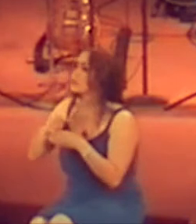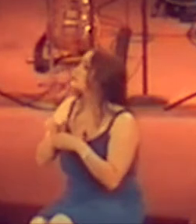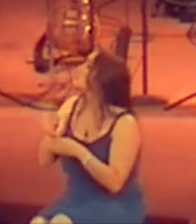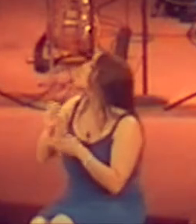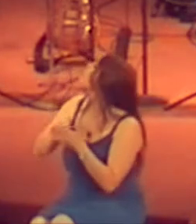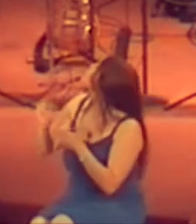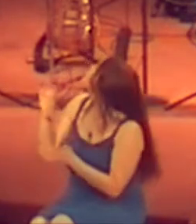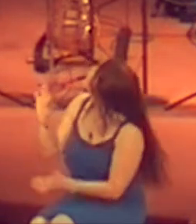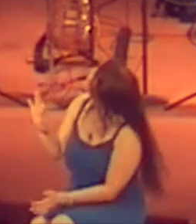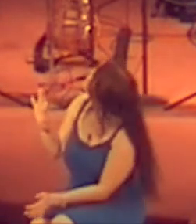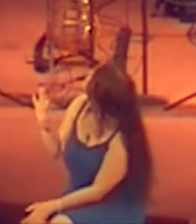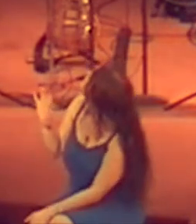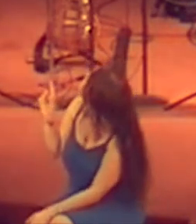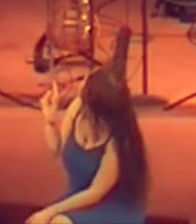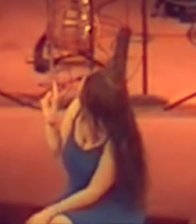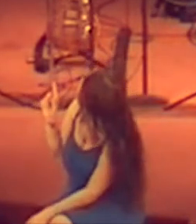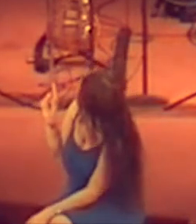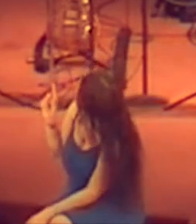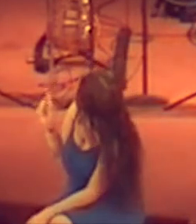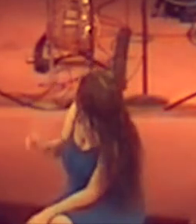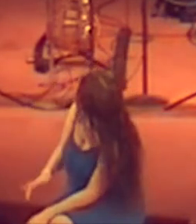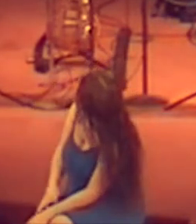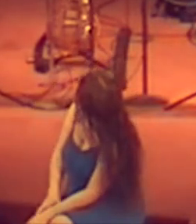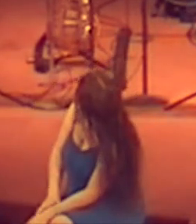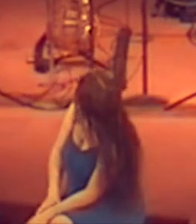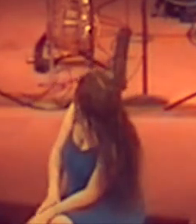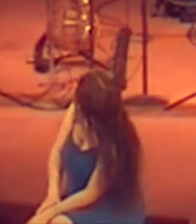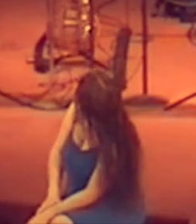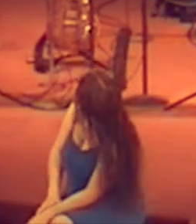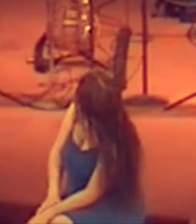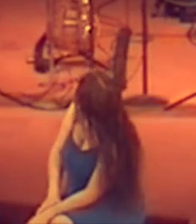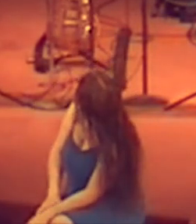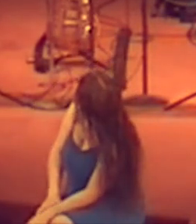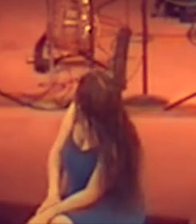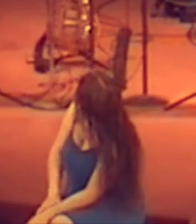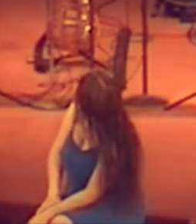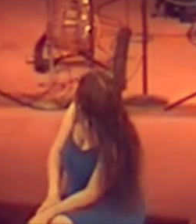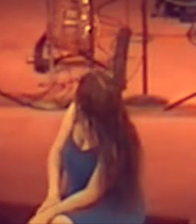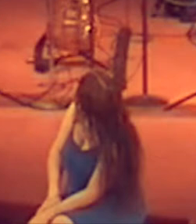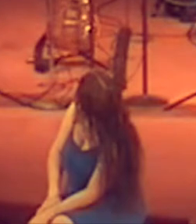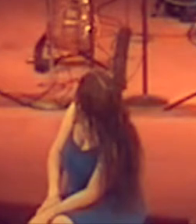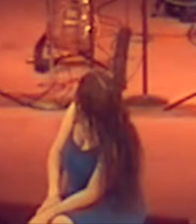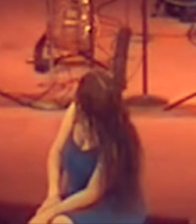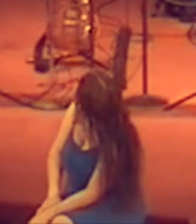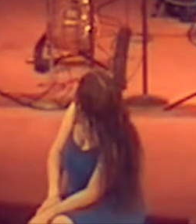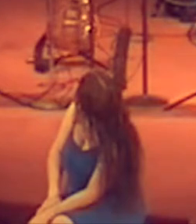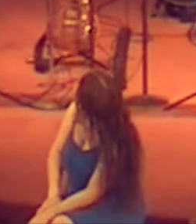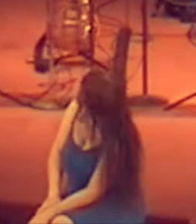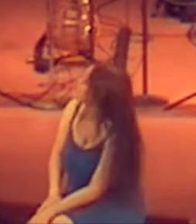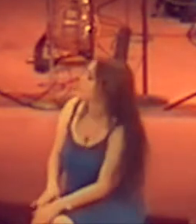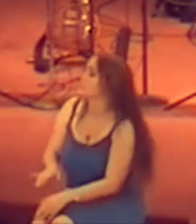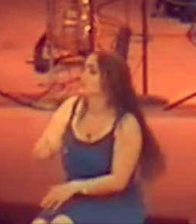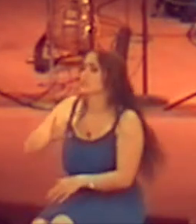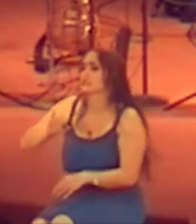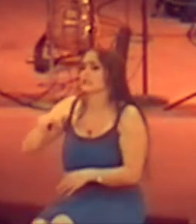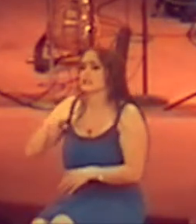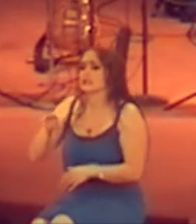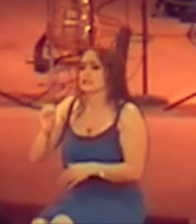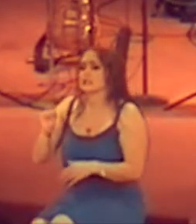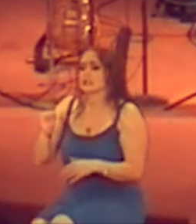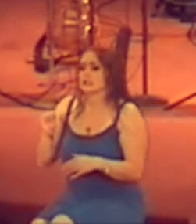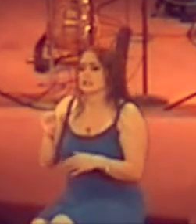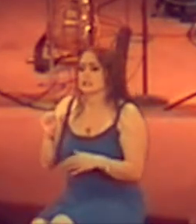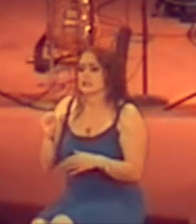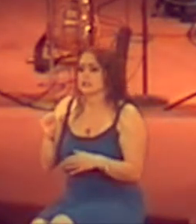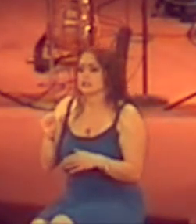9. With it we bless our Lord and Father, and with it we curse men who have been made in the likeness of God. James finally portrays the major problem that